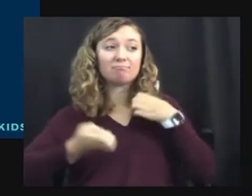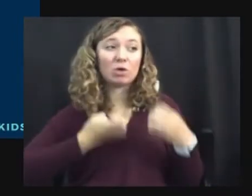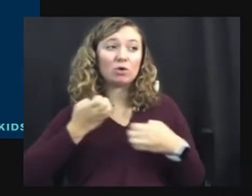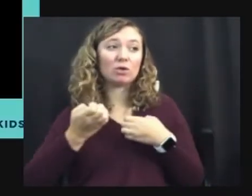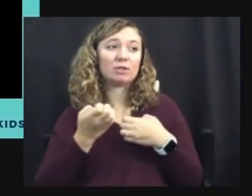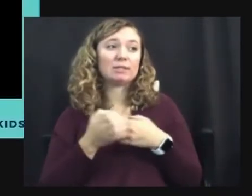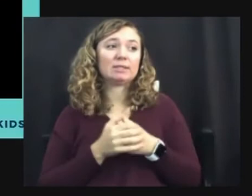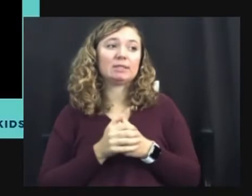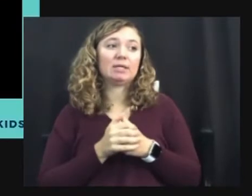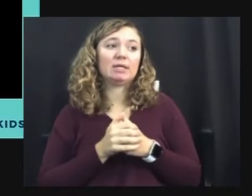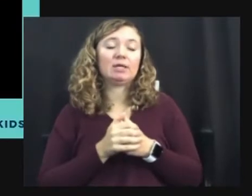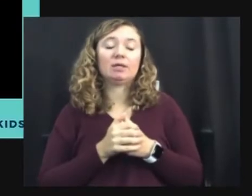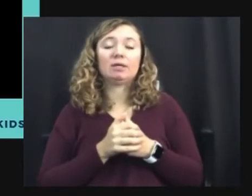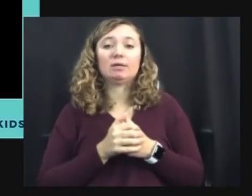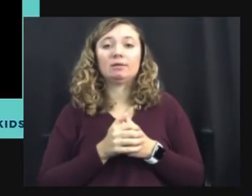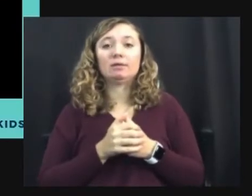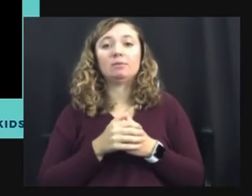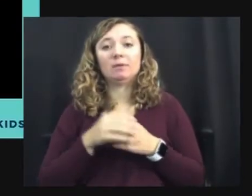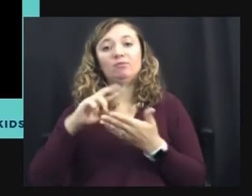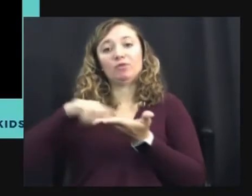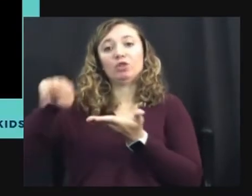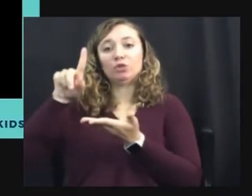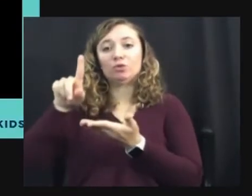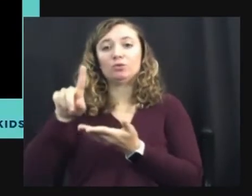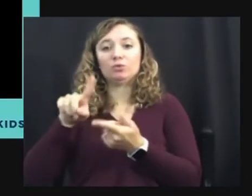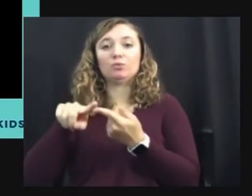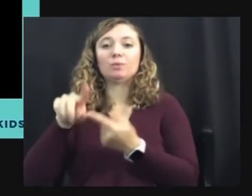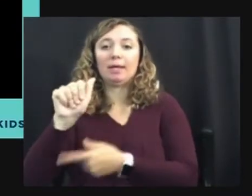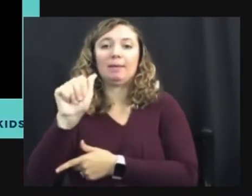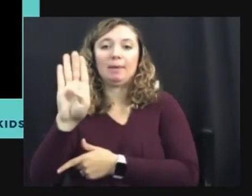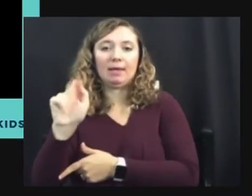ABA and occupational therapy.